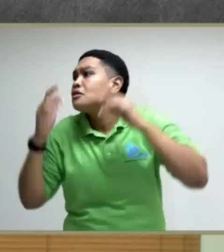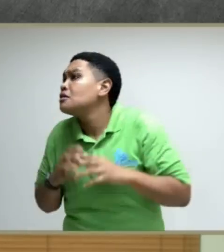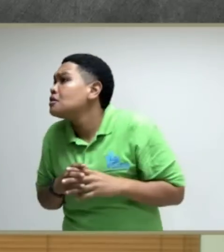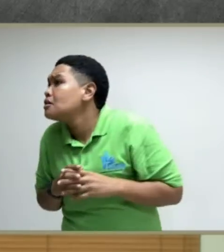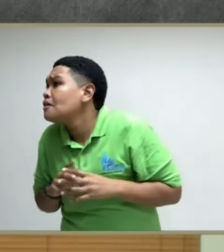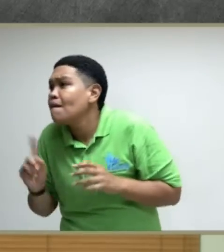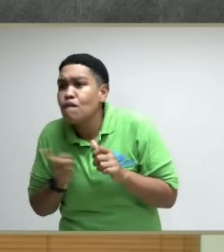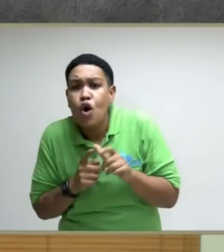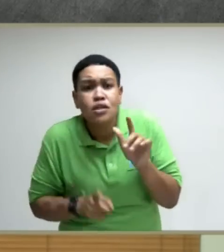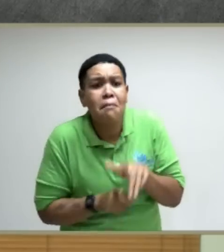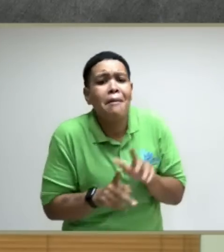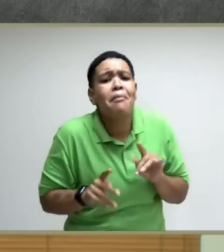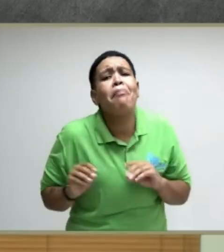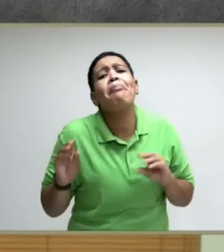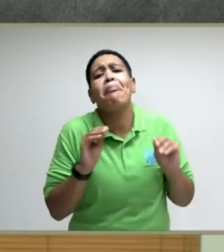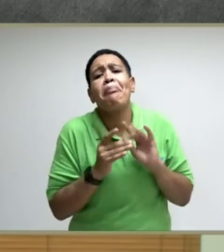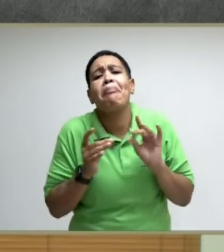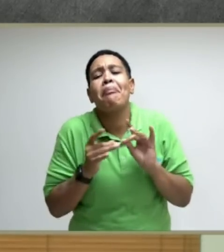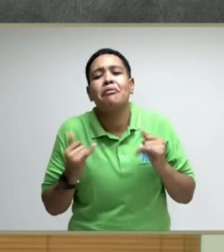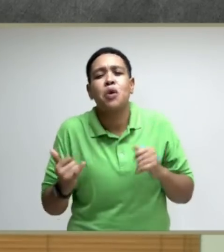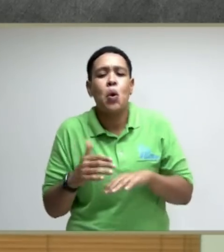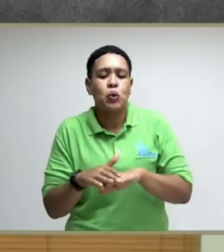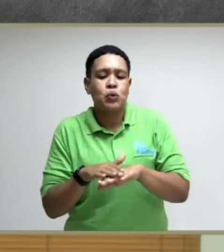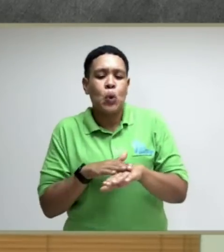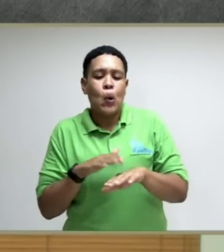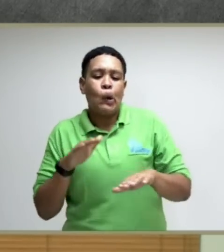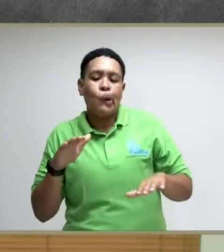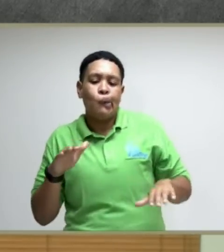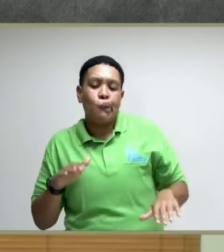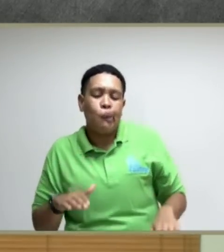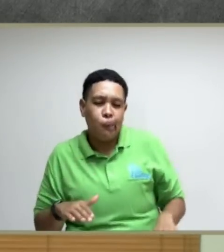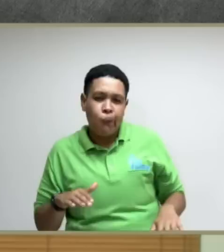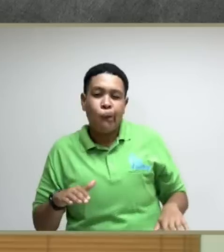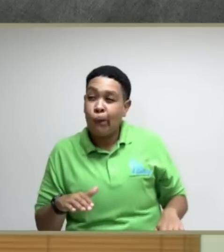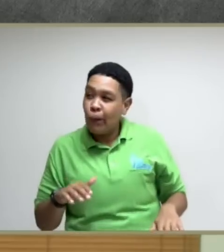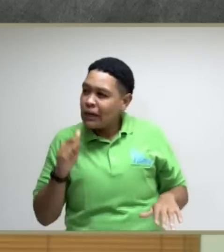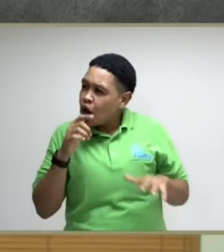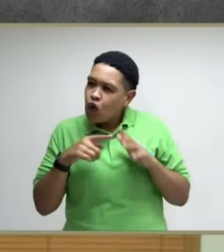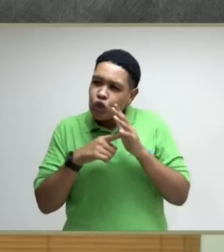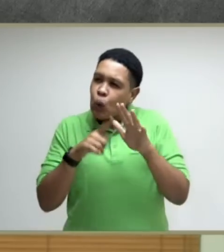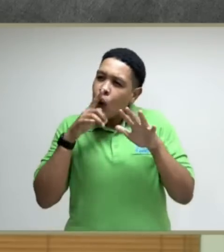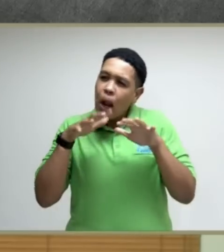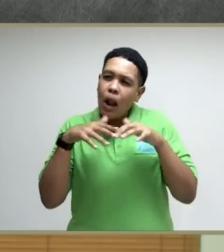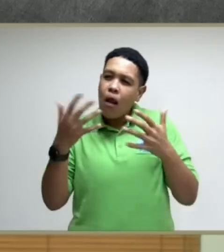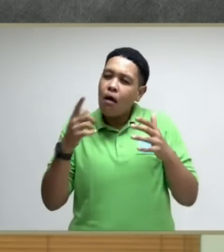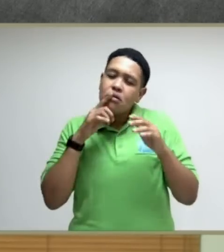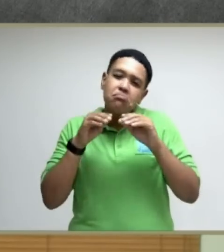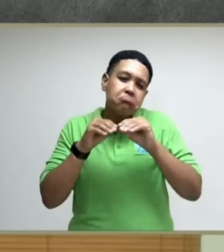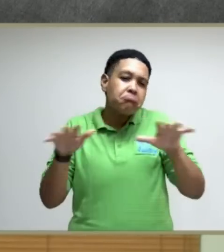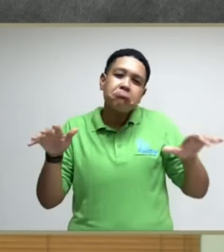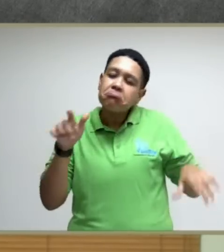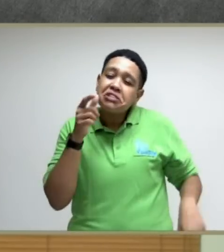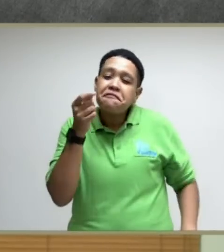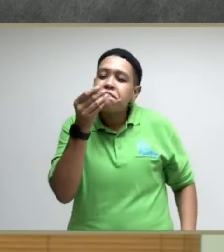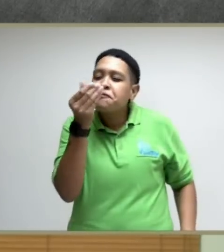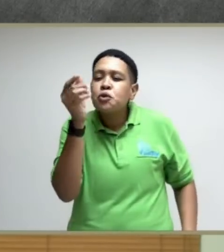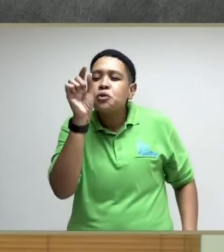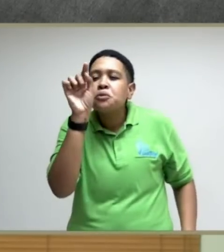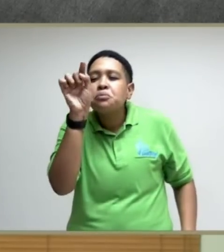it first came about, it has slowly settled down and is not really showing that increased transmission or